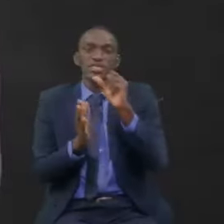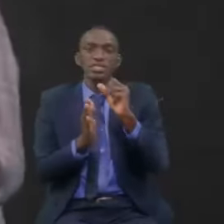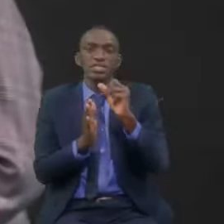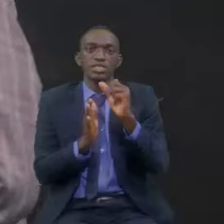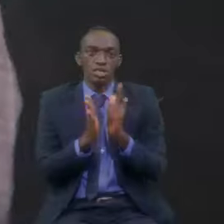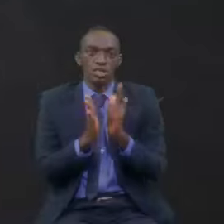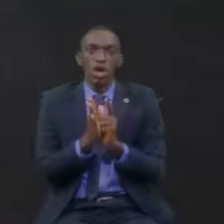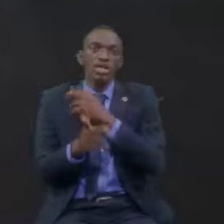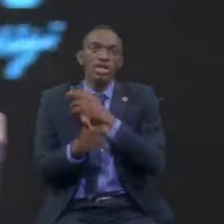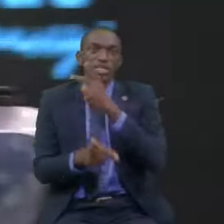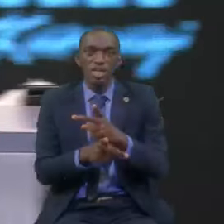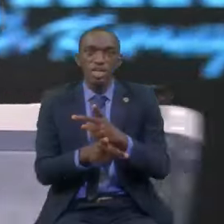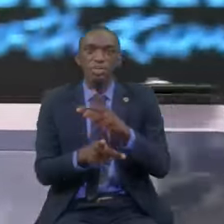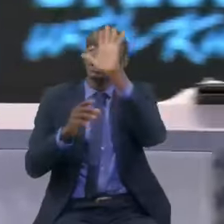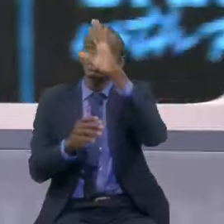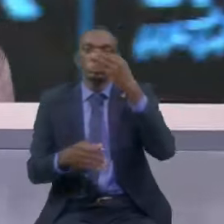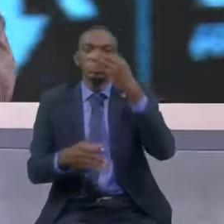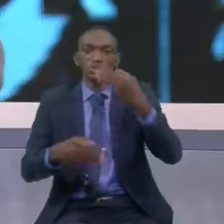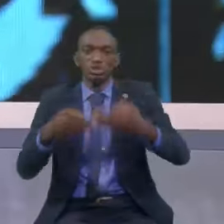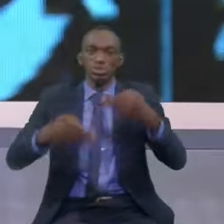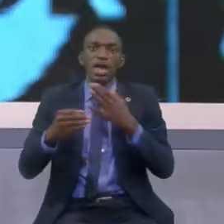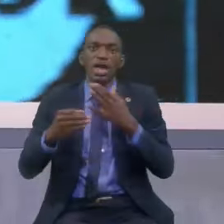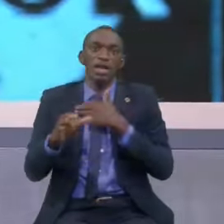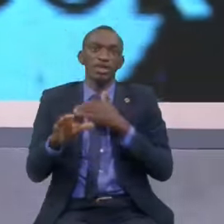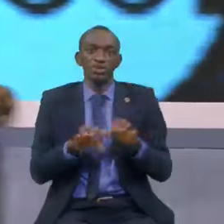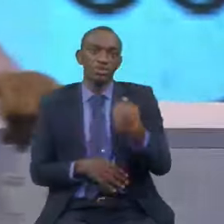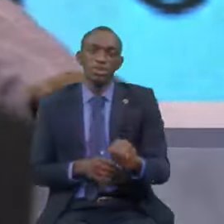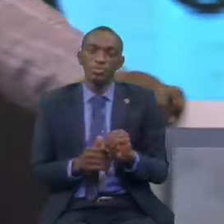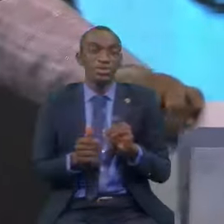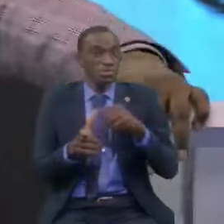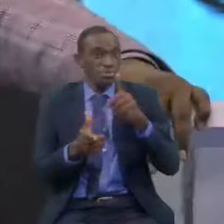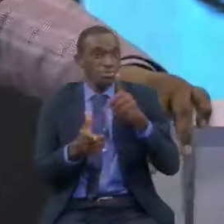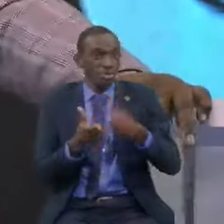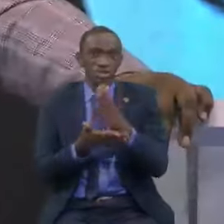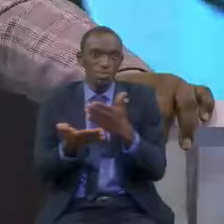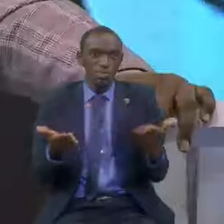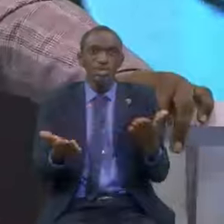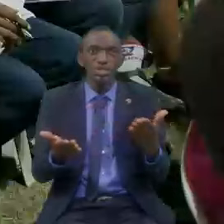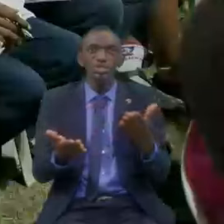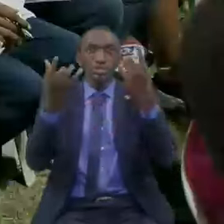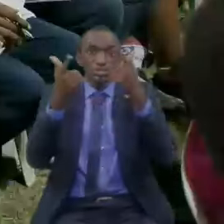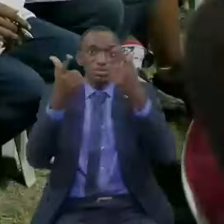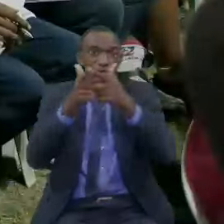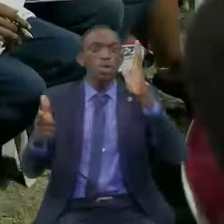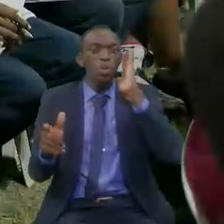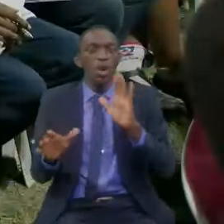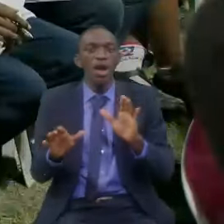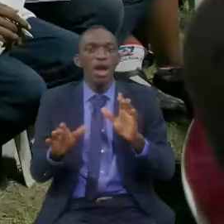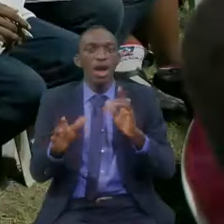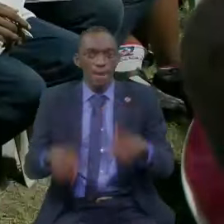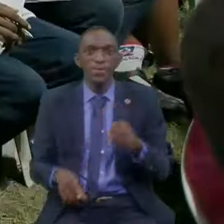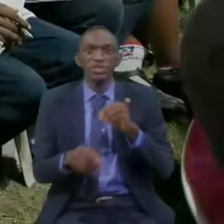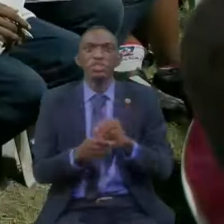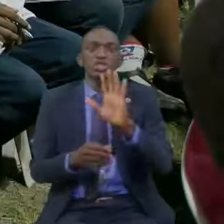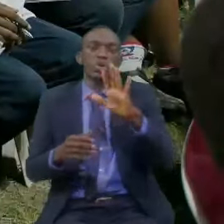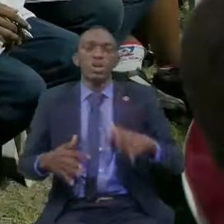due them, then something great will happen in your life. Look at verse